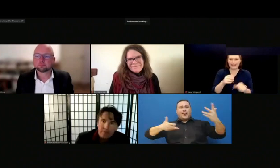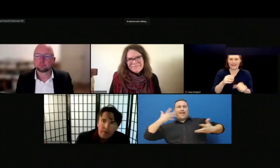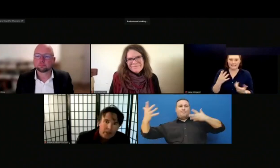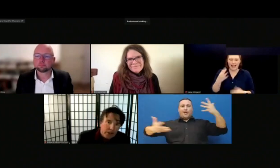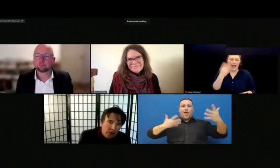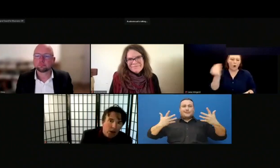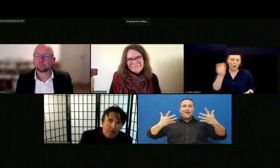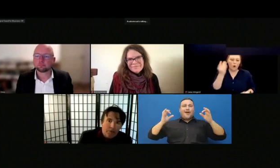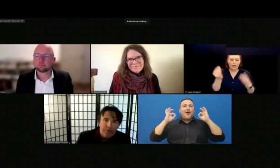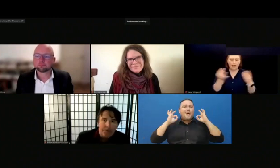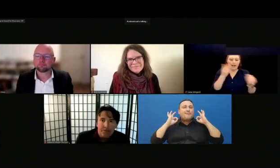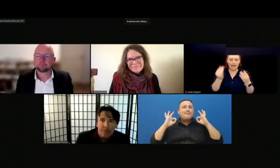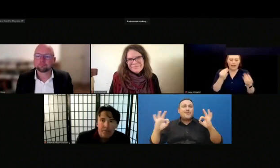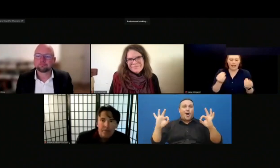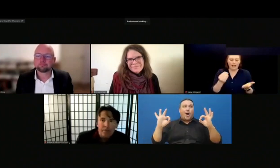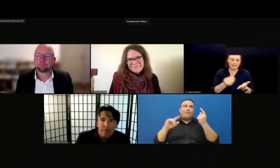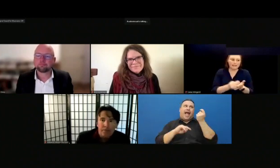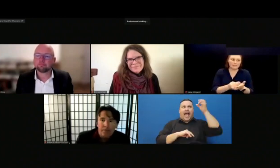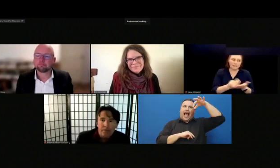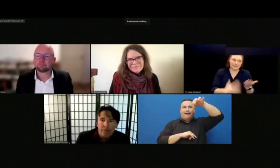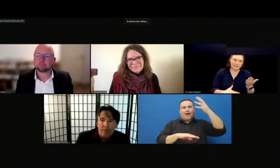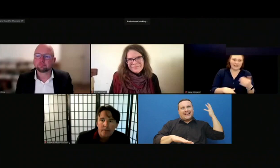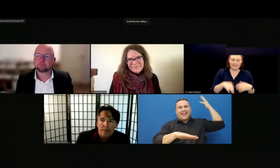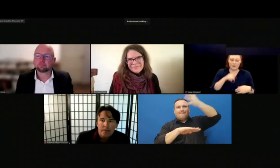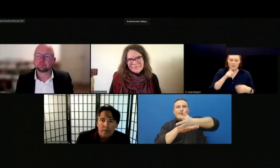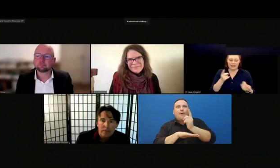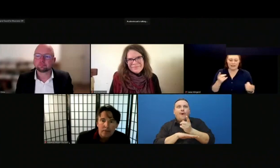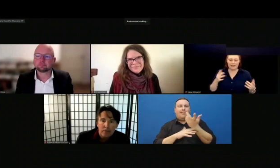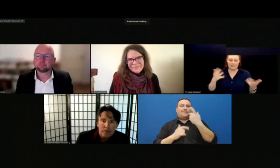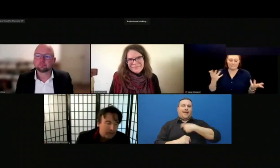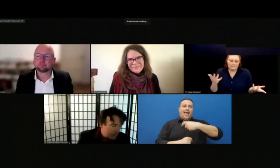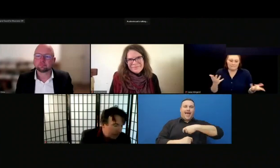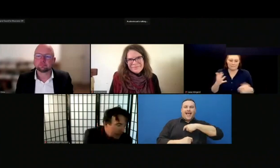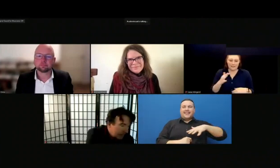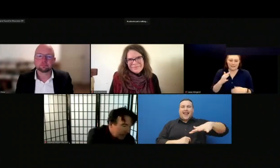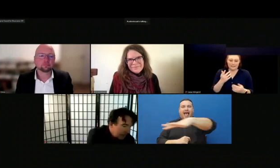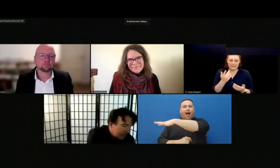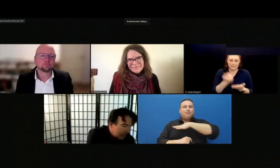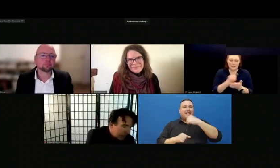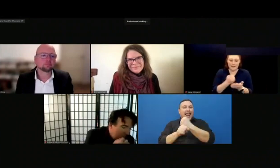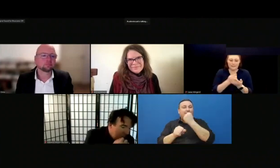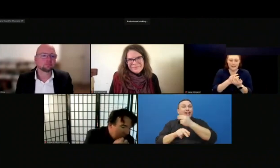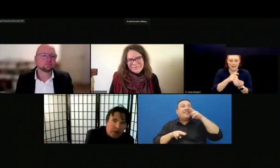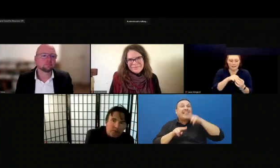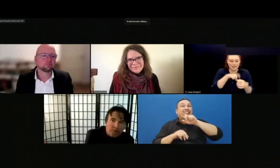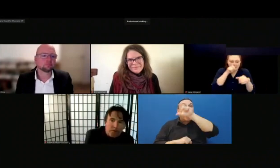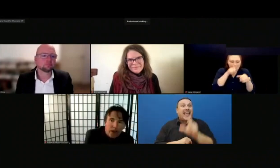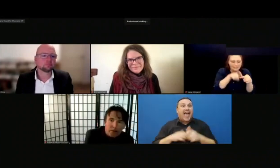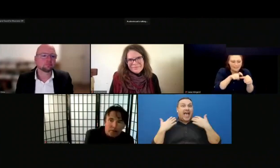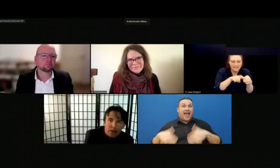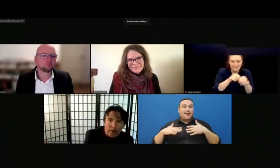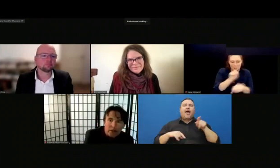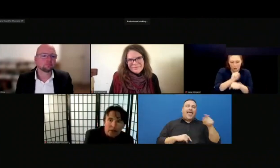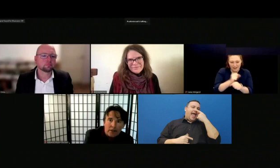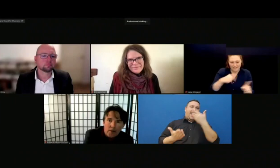expansive, exuberant, and in some ways intrusive work environment. In short,